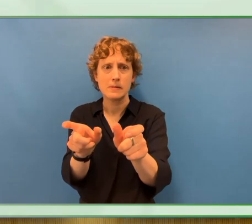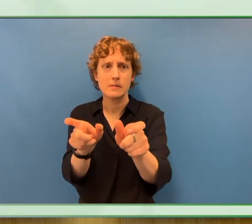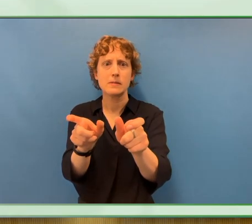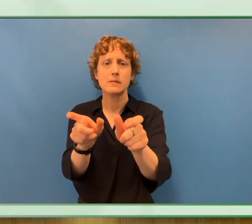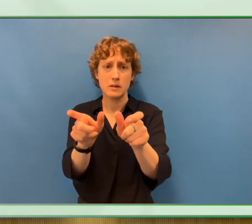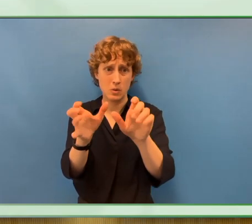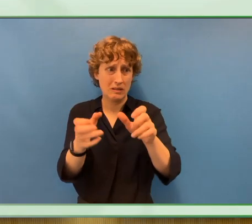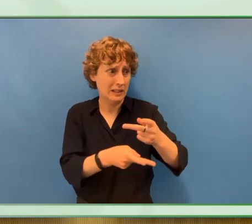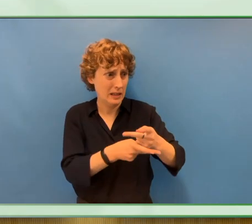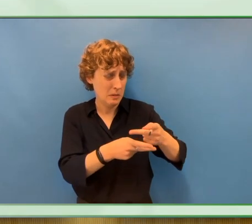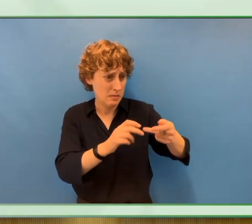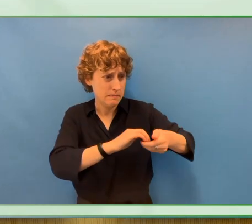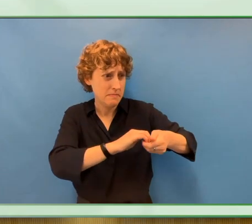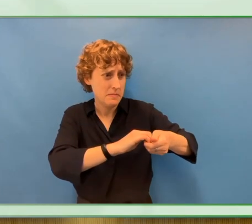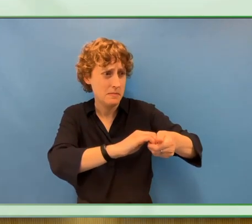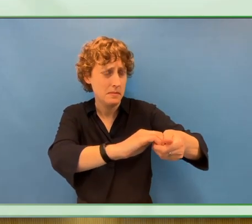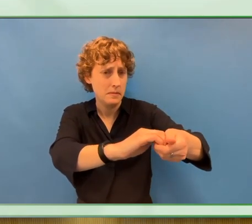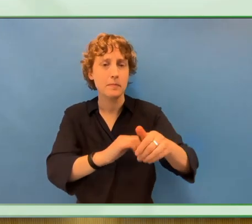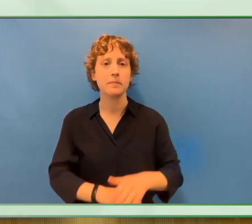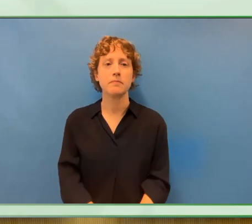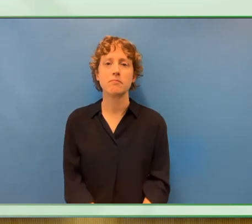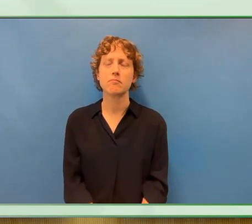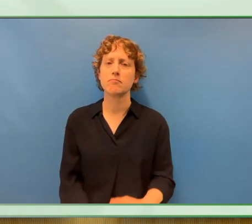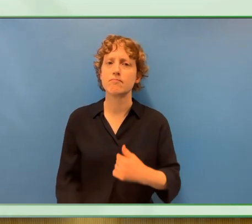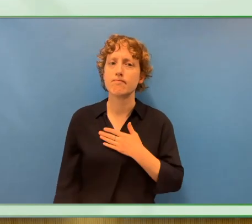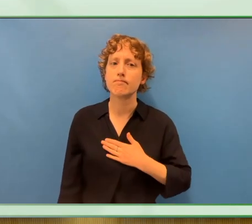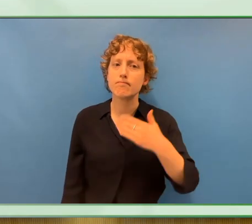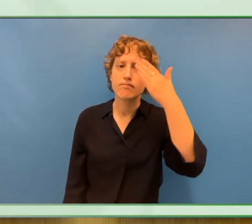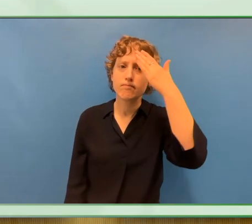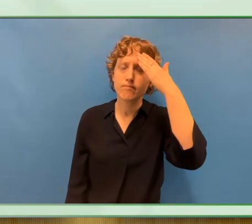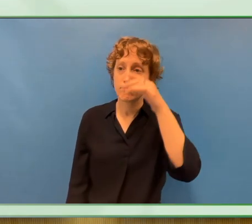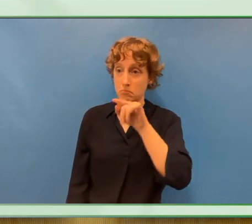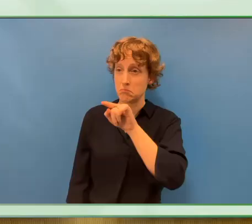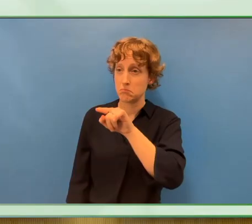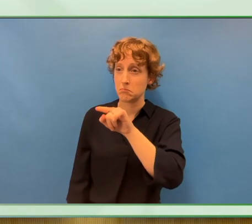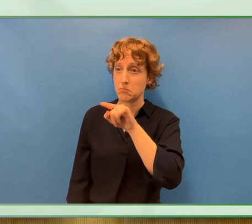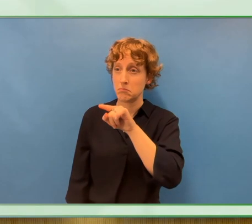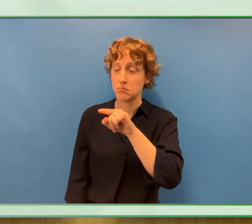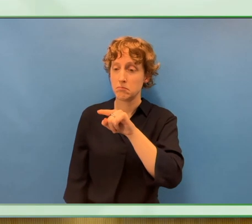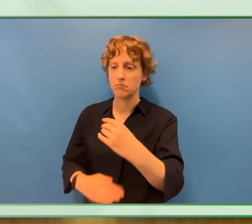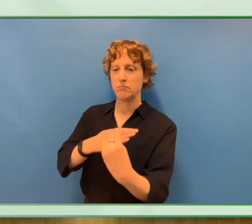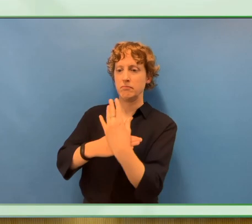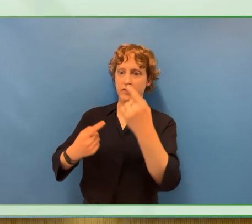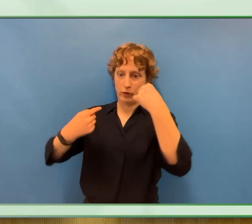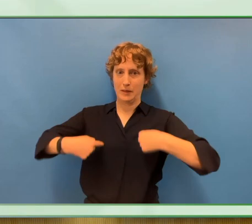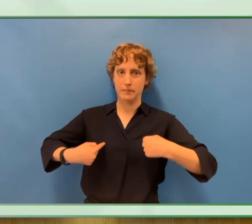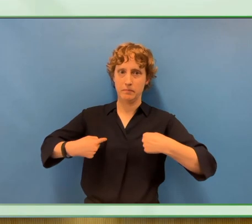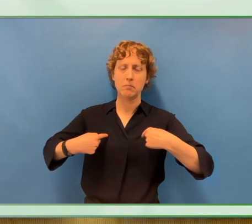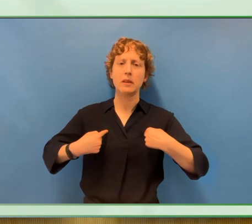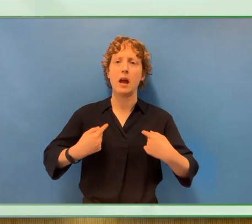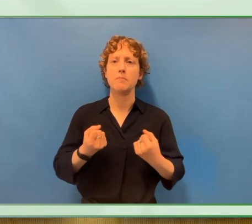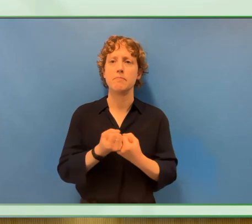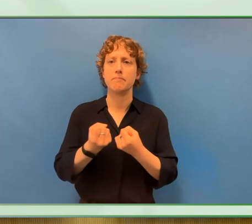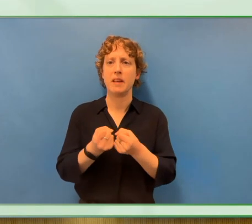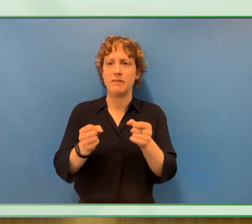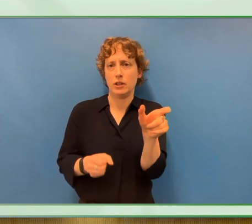I'm quite curious, what would you suggest to people like me, an advocate? How